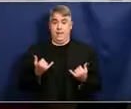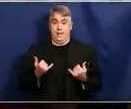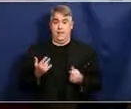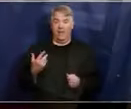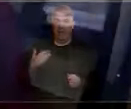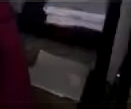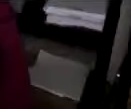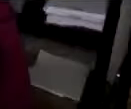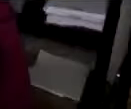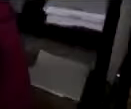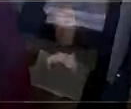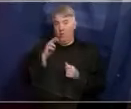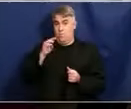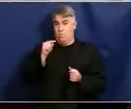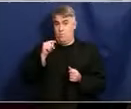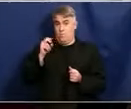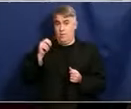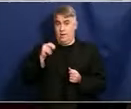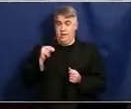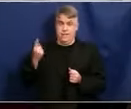Wood.